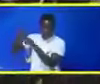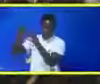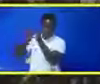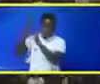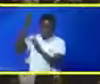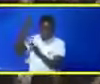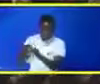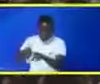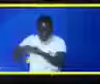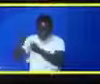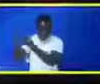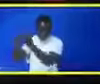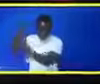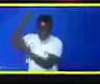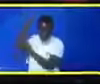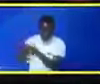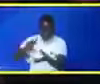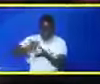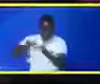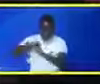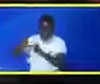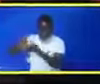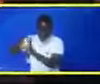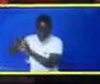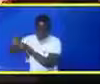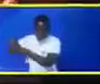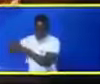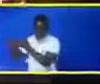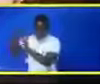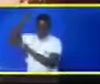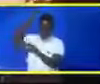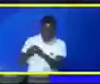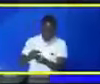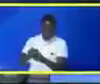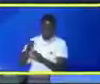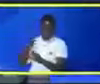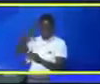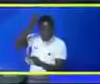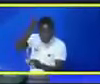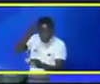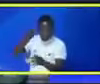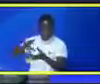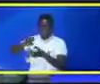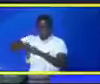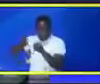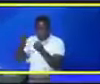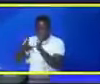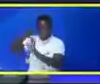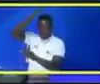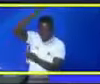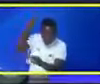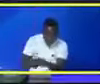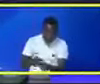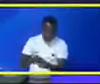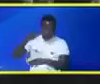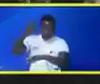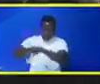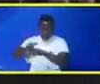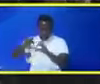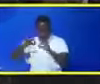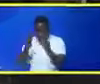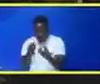Chains break, chains break over destinies, chains break over